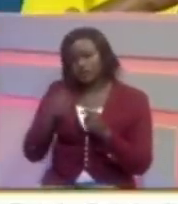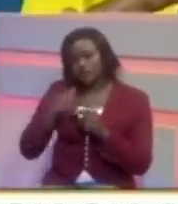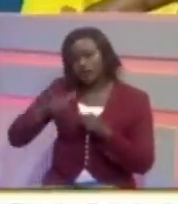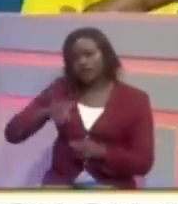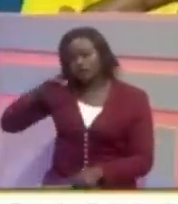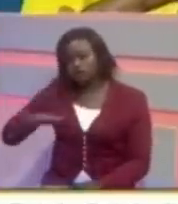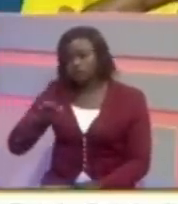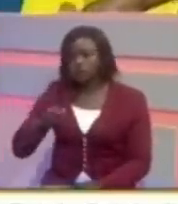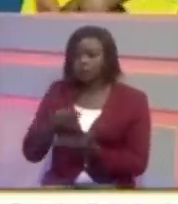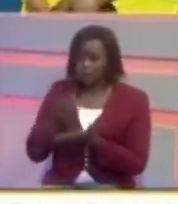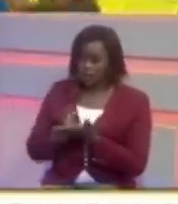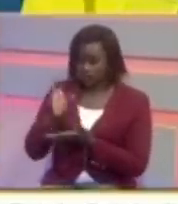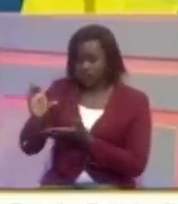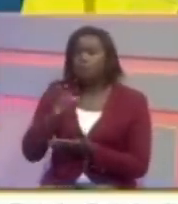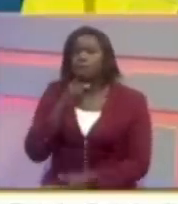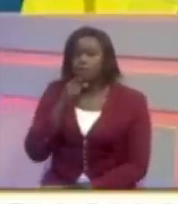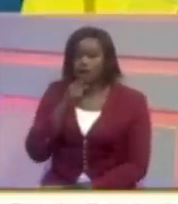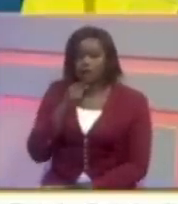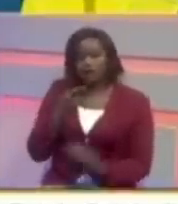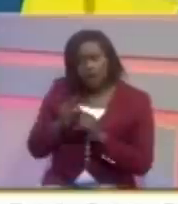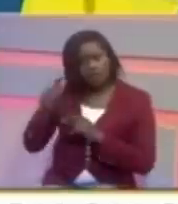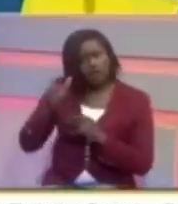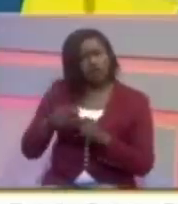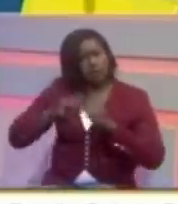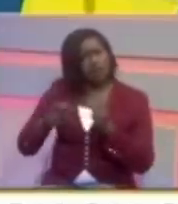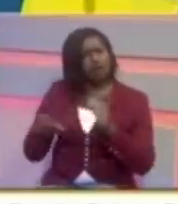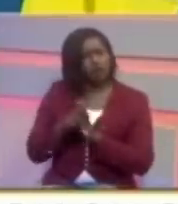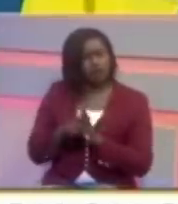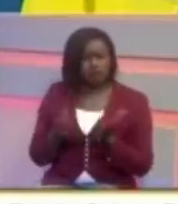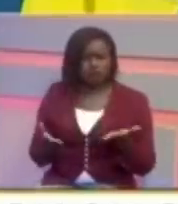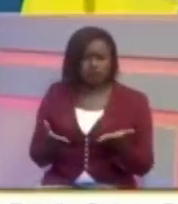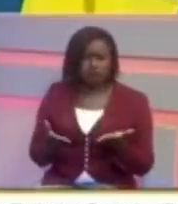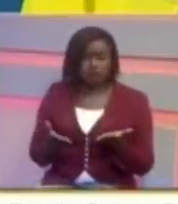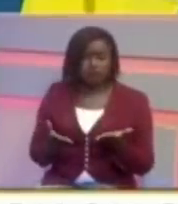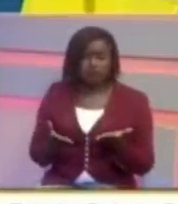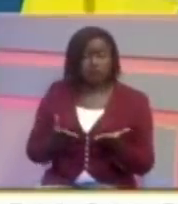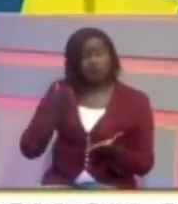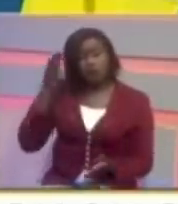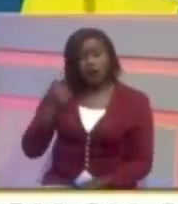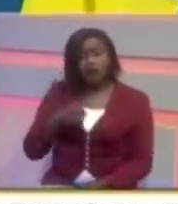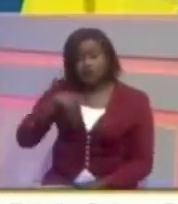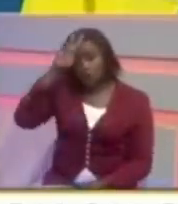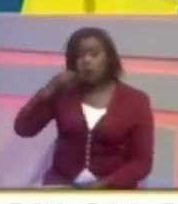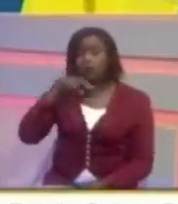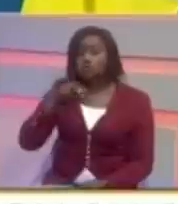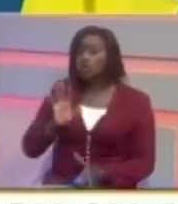he-goat, although he was breaking the law himself. In fact, because he should not have a he-goat